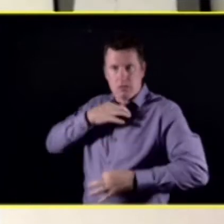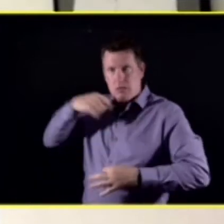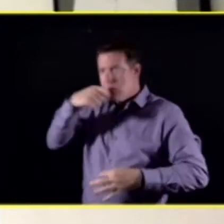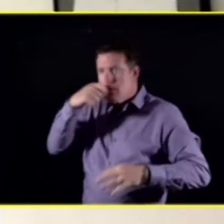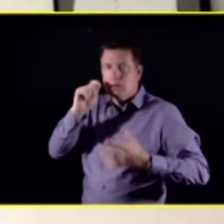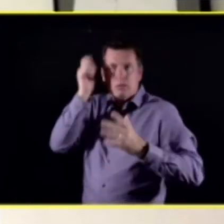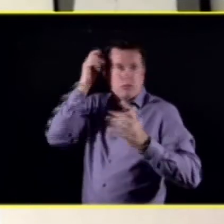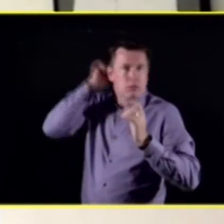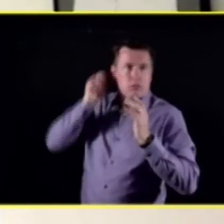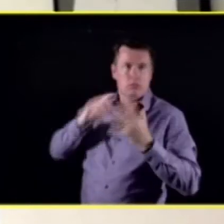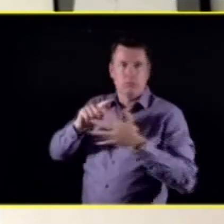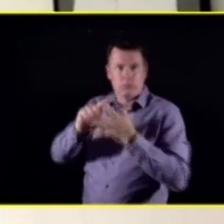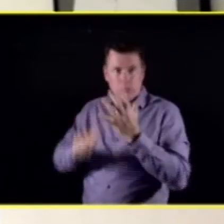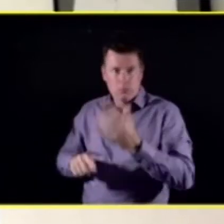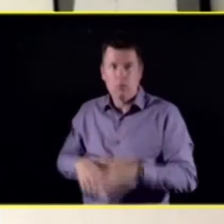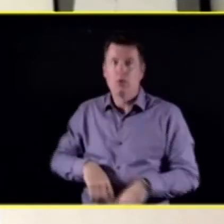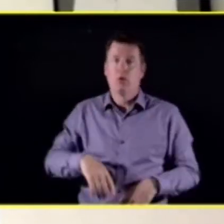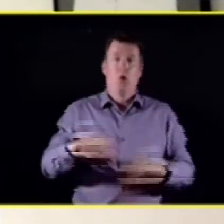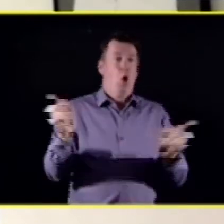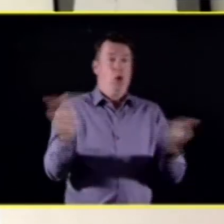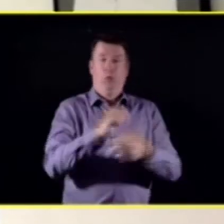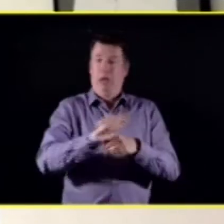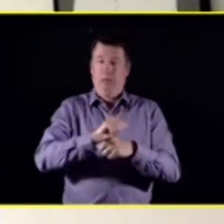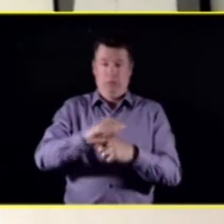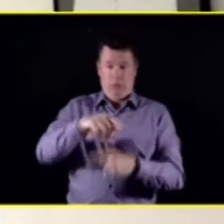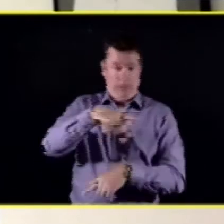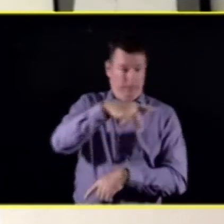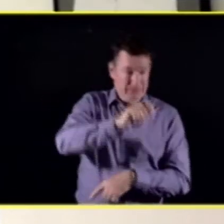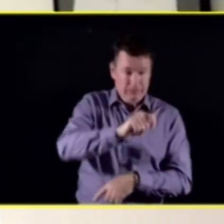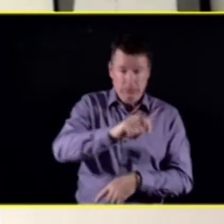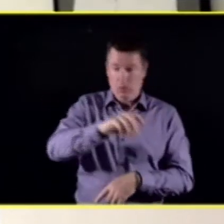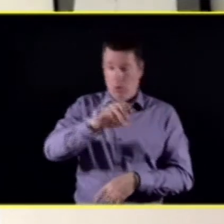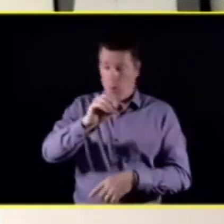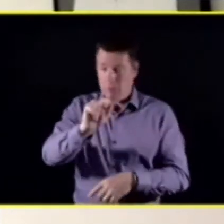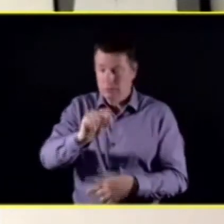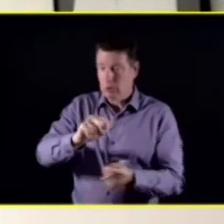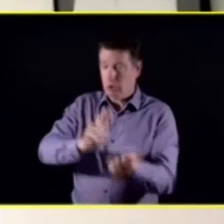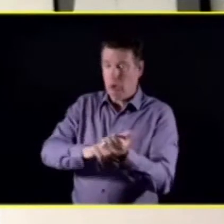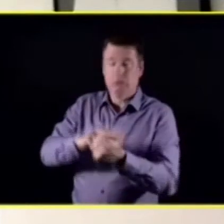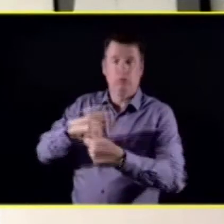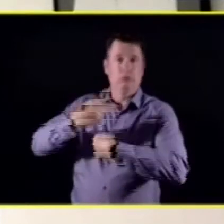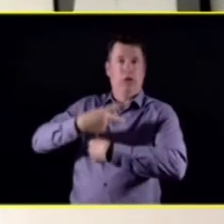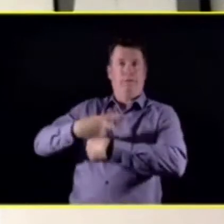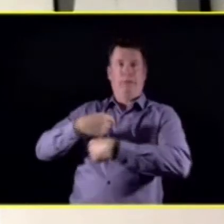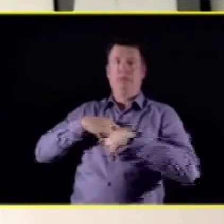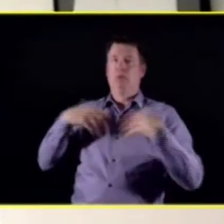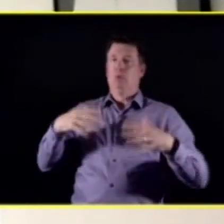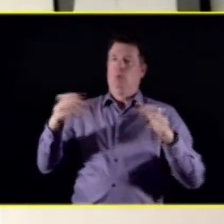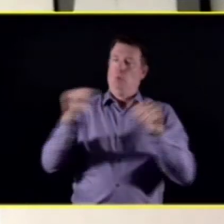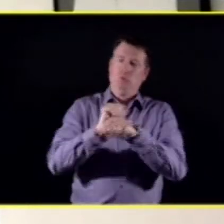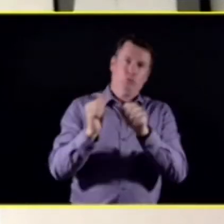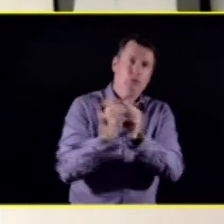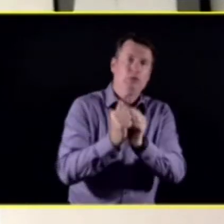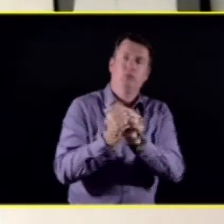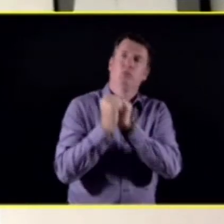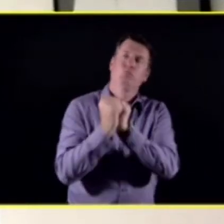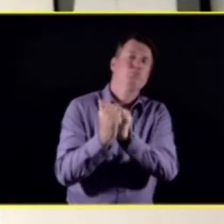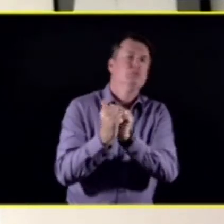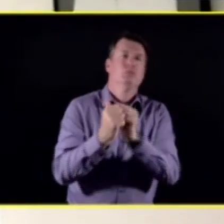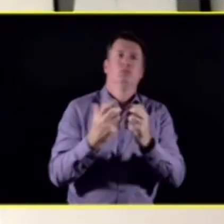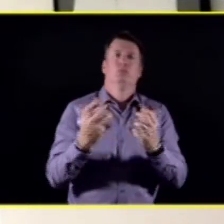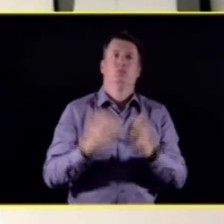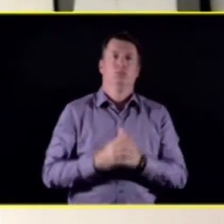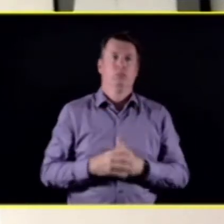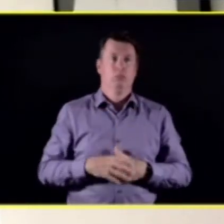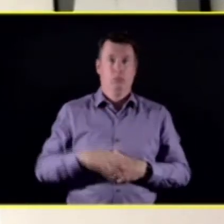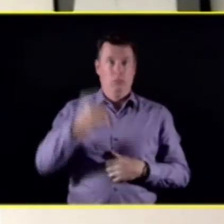was primary to them. And without that, my recovery would be even longer than